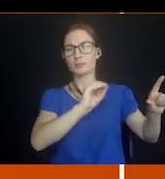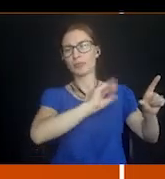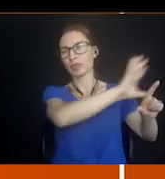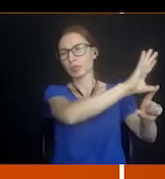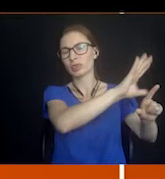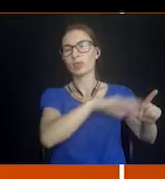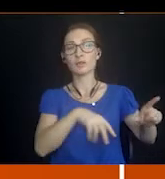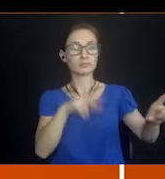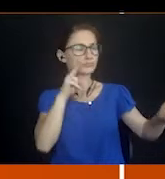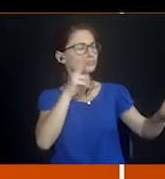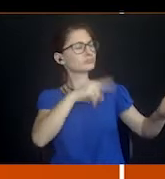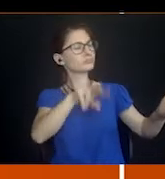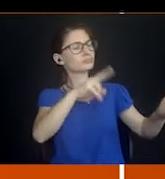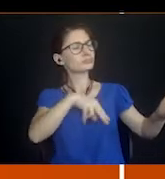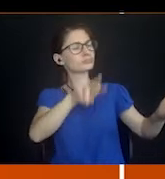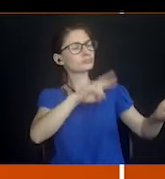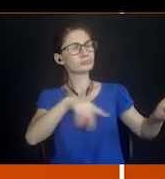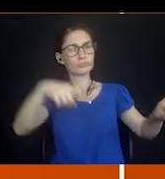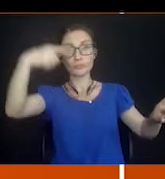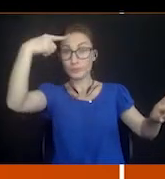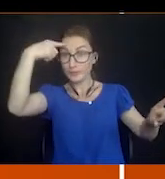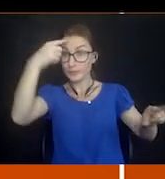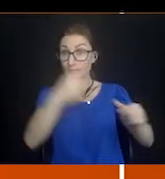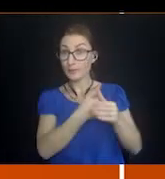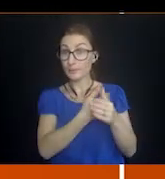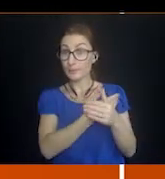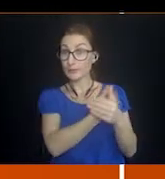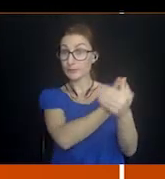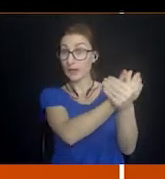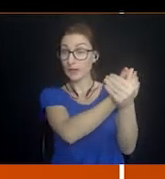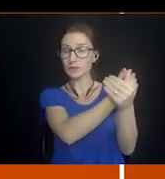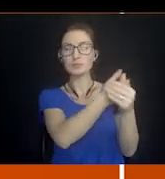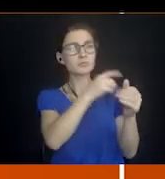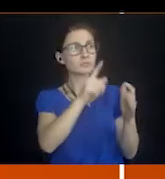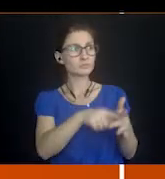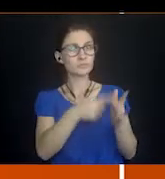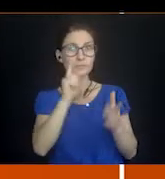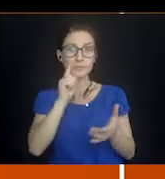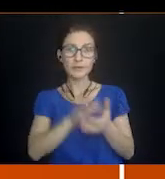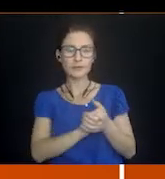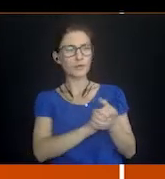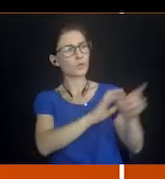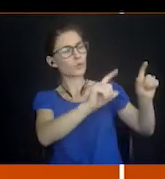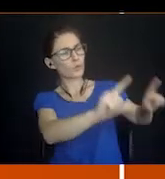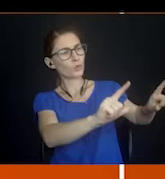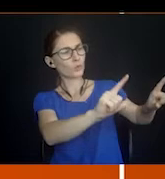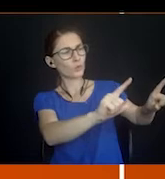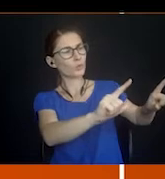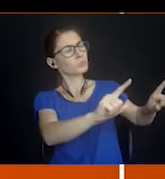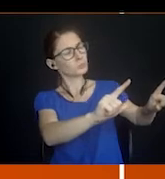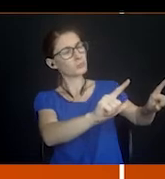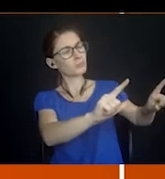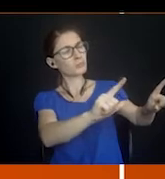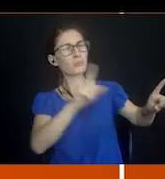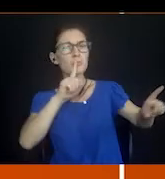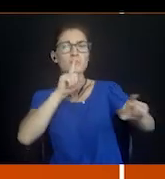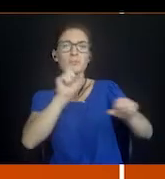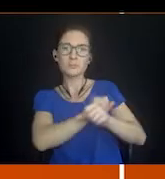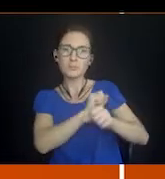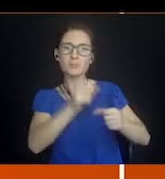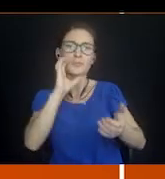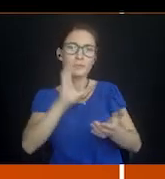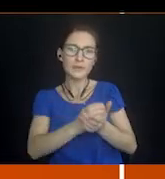as a butterfly, the longer you stare at it as a butterfly, you're going to start to believe that